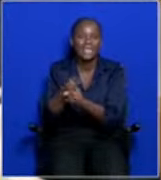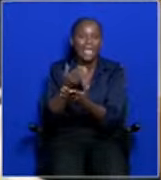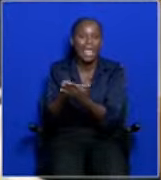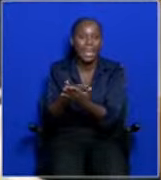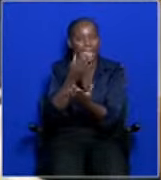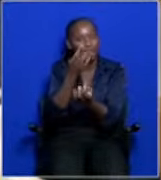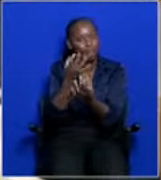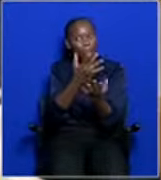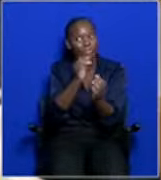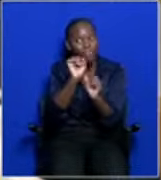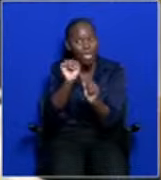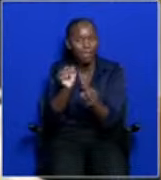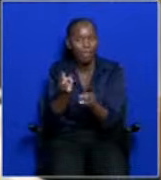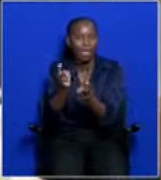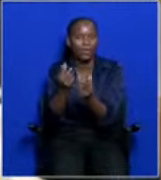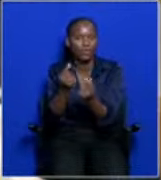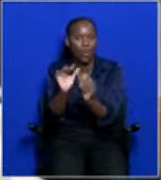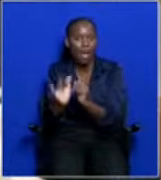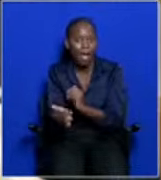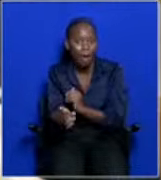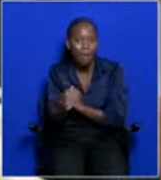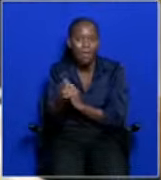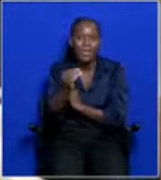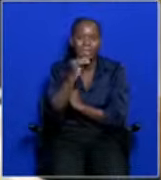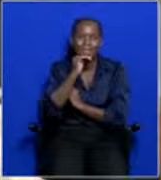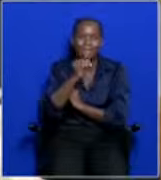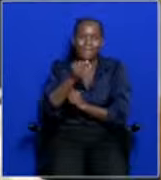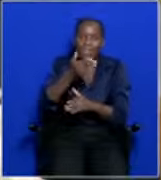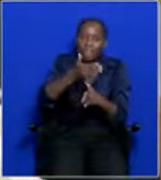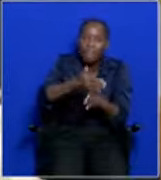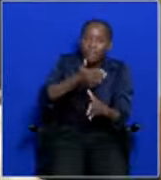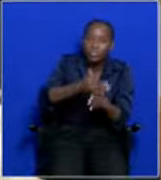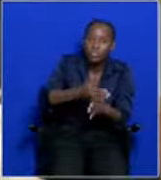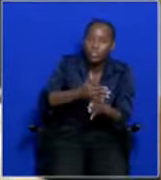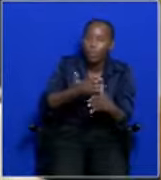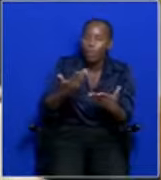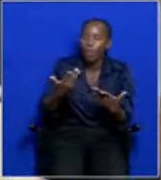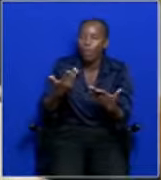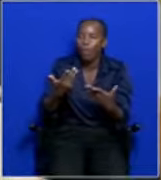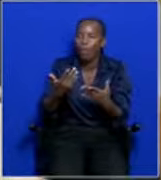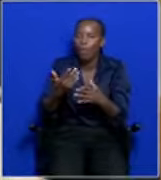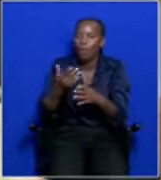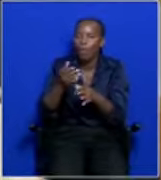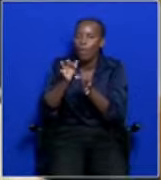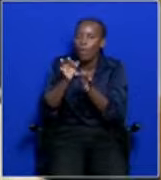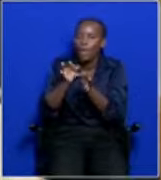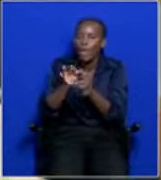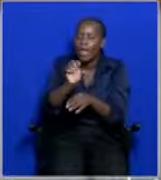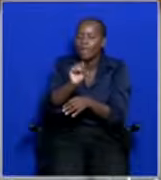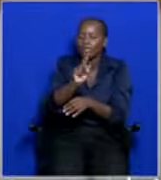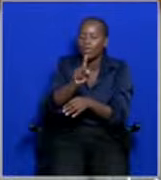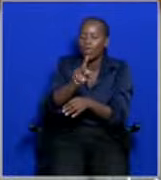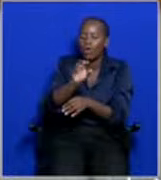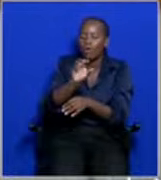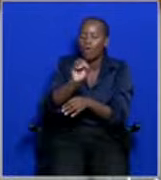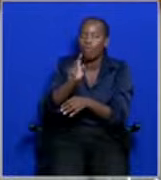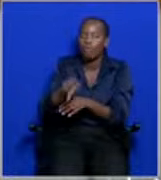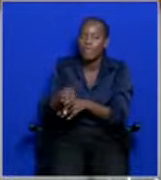whether or not that is a function of misinterpretation of the SOP, it's a matter